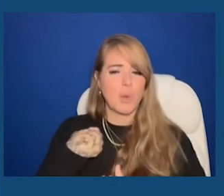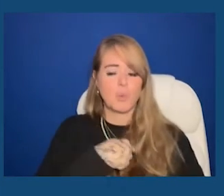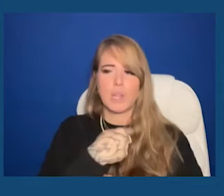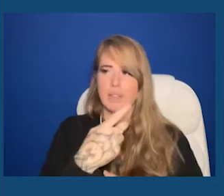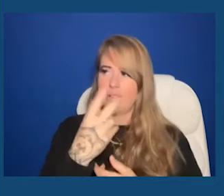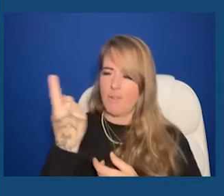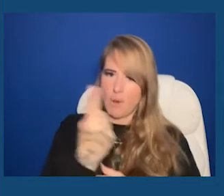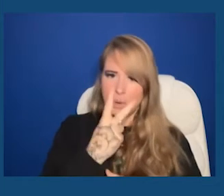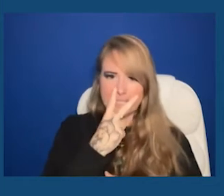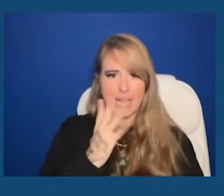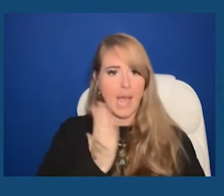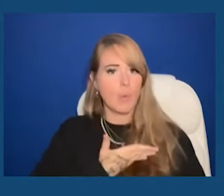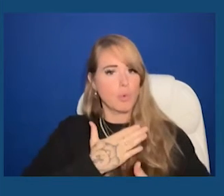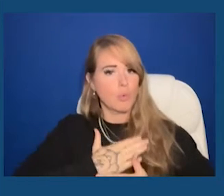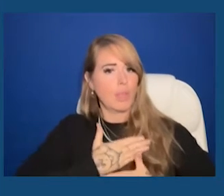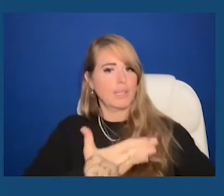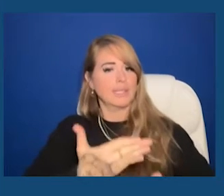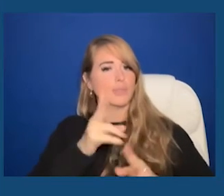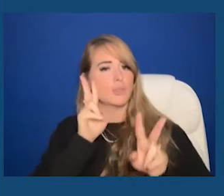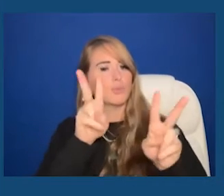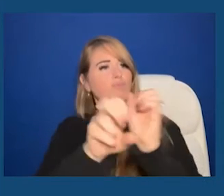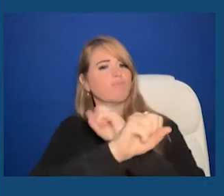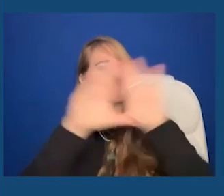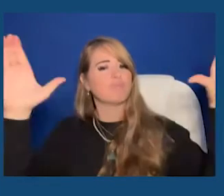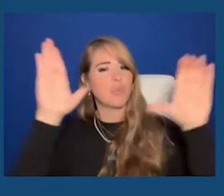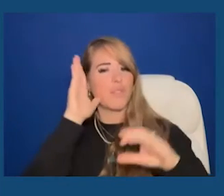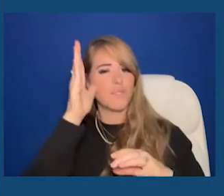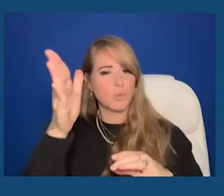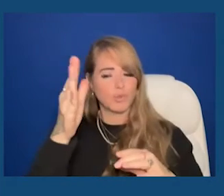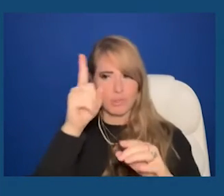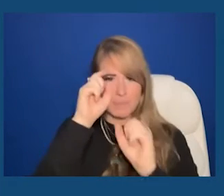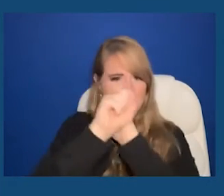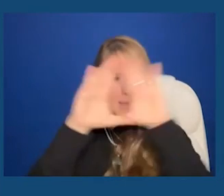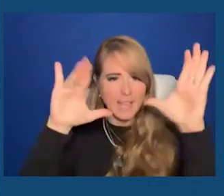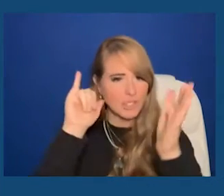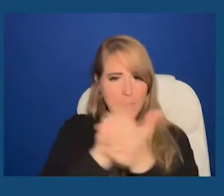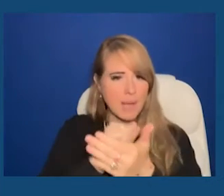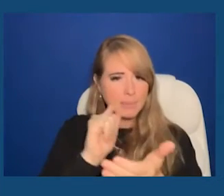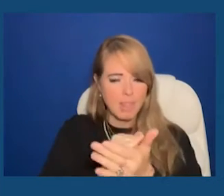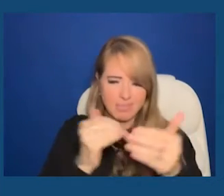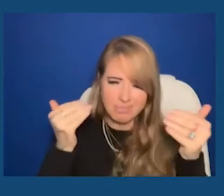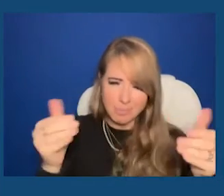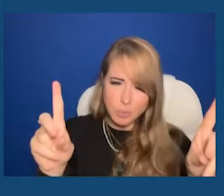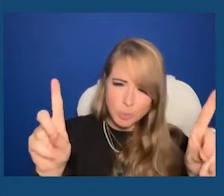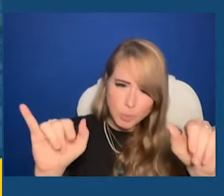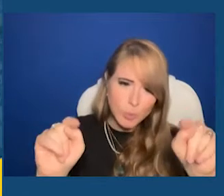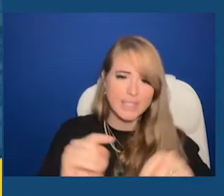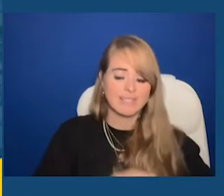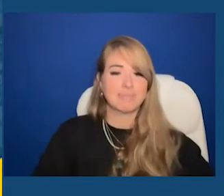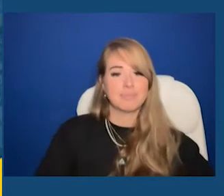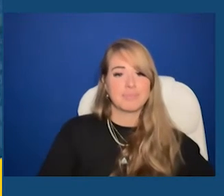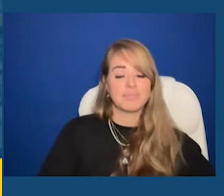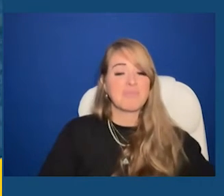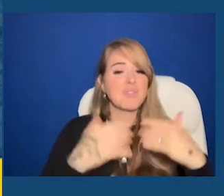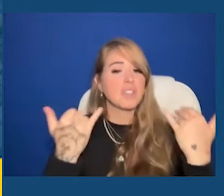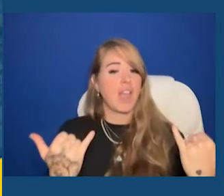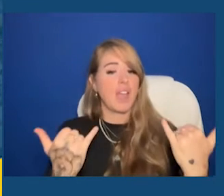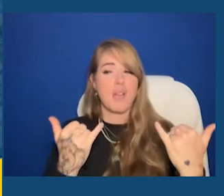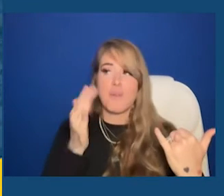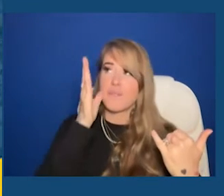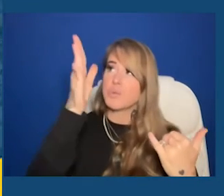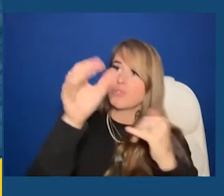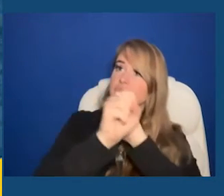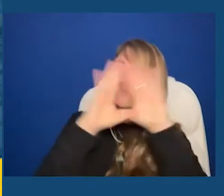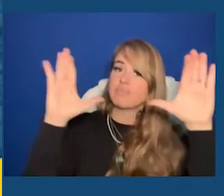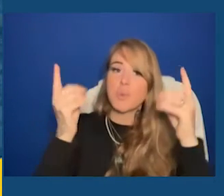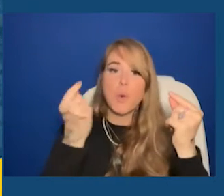the future and imagine the impossible and then just do it. So what does the future look like right now? What is